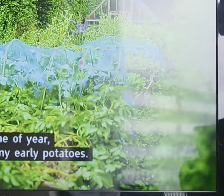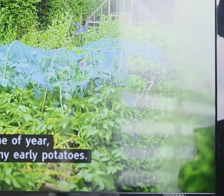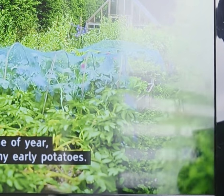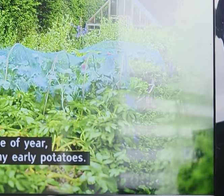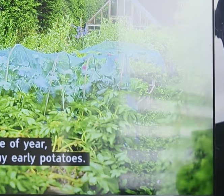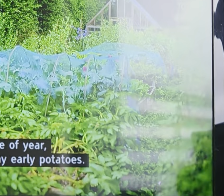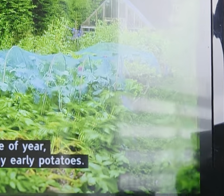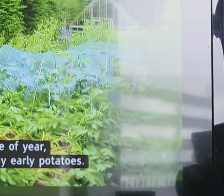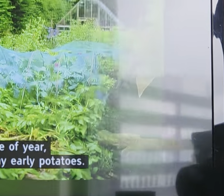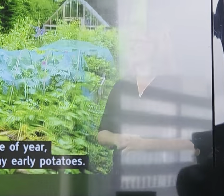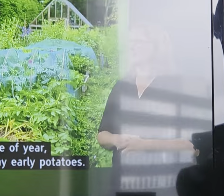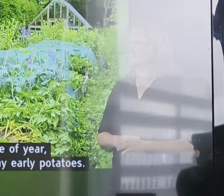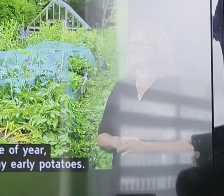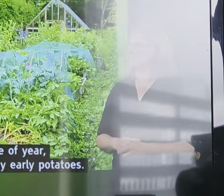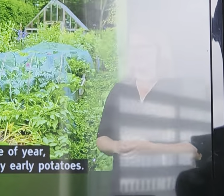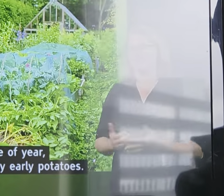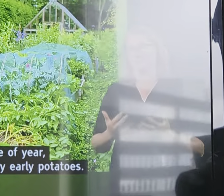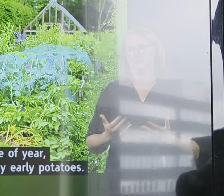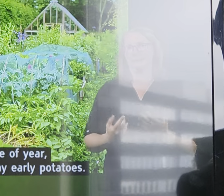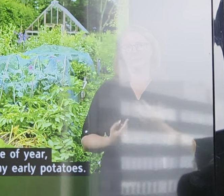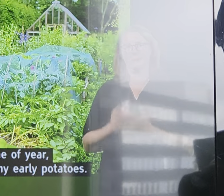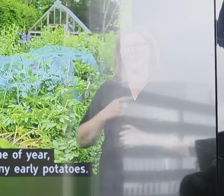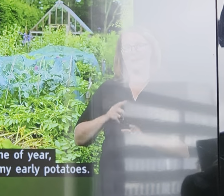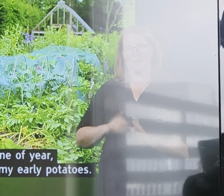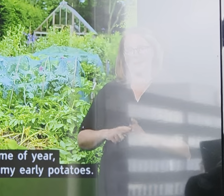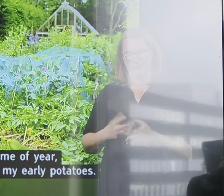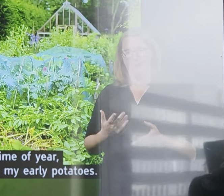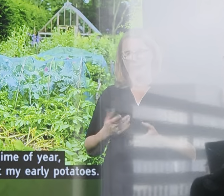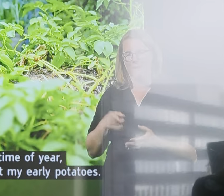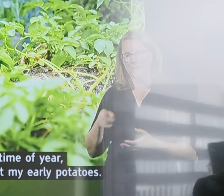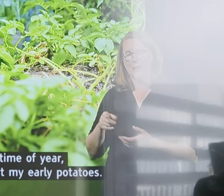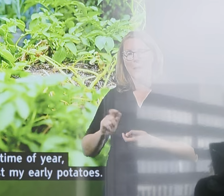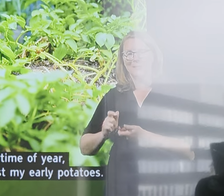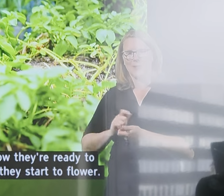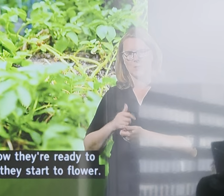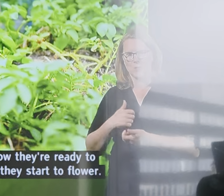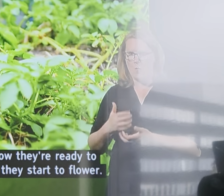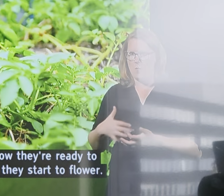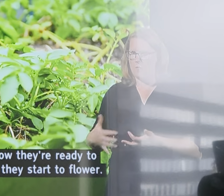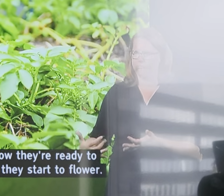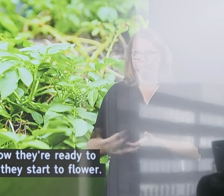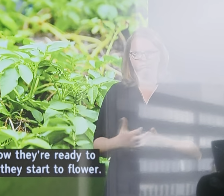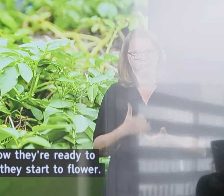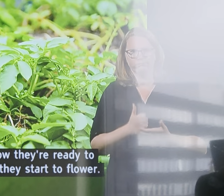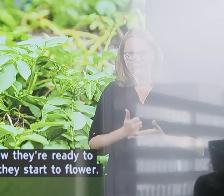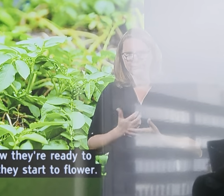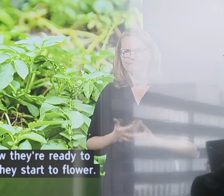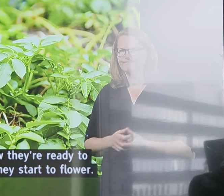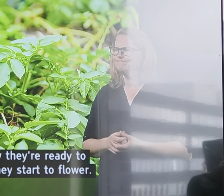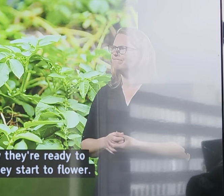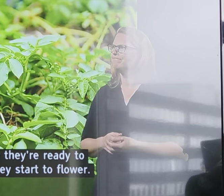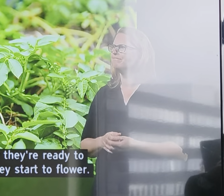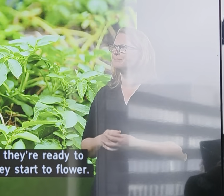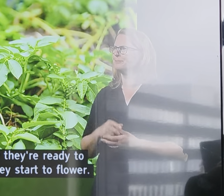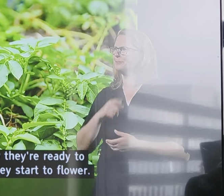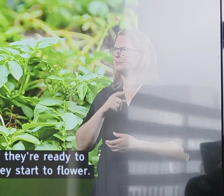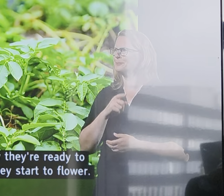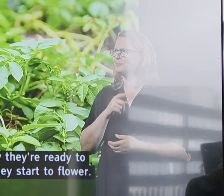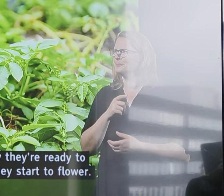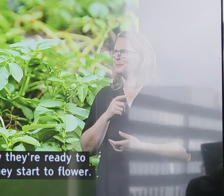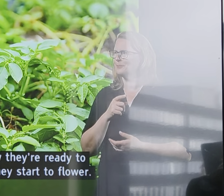At this time of year, I always harvest my early potatoes. Now, you know they're ready to harvest